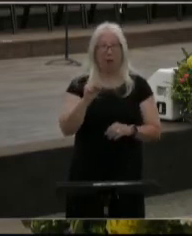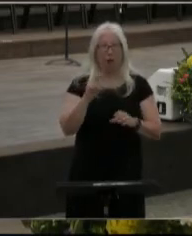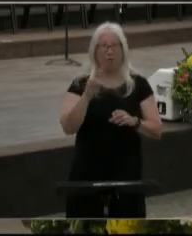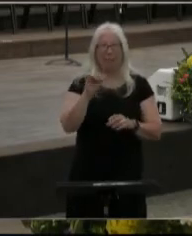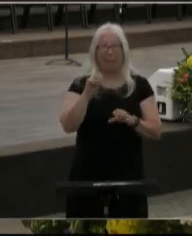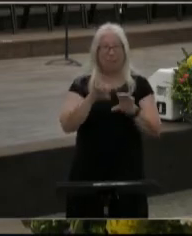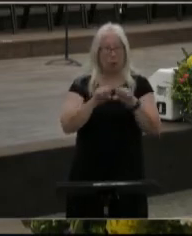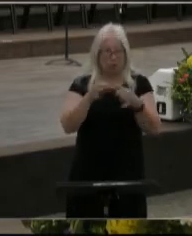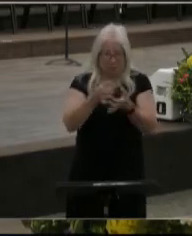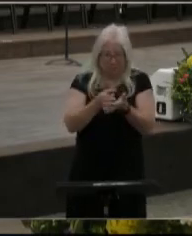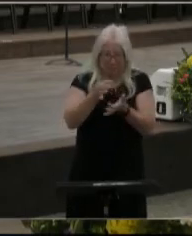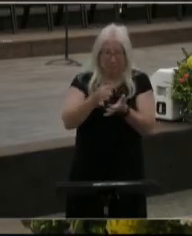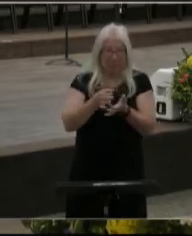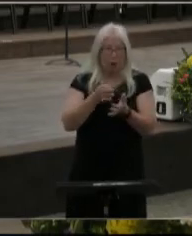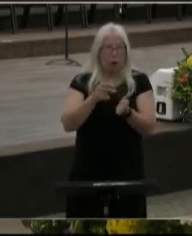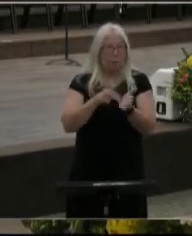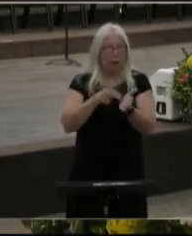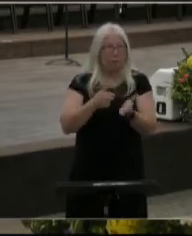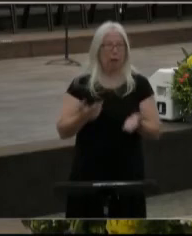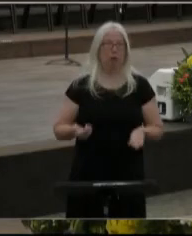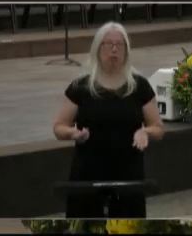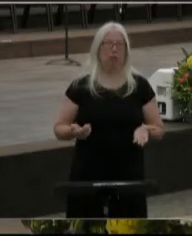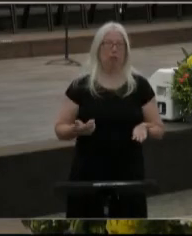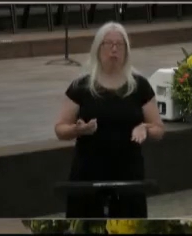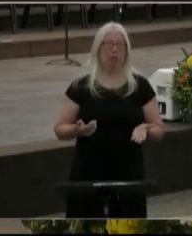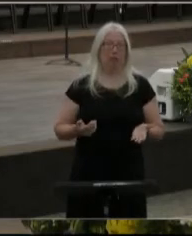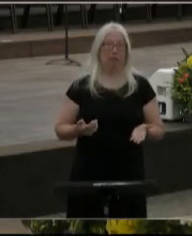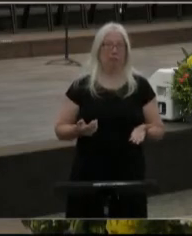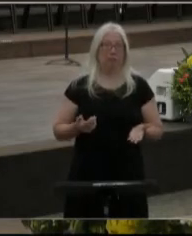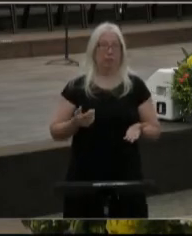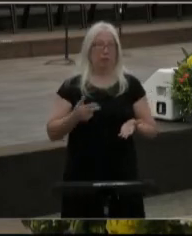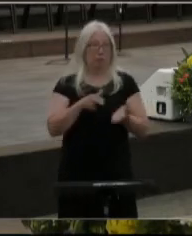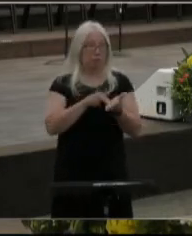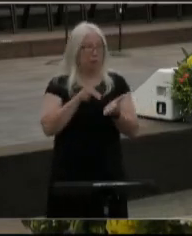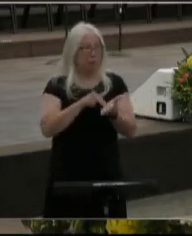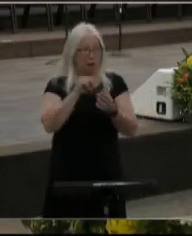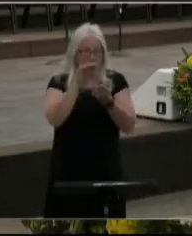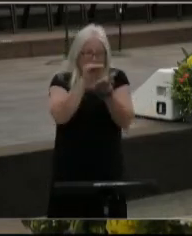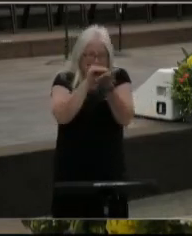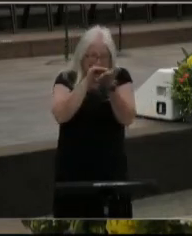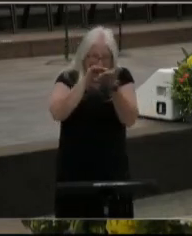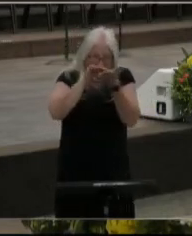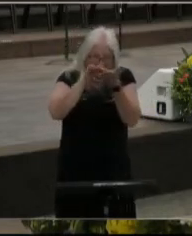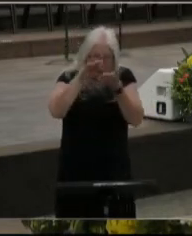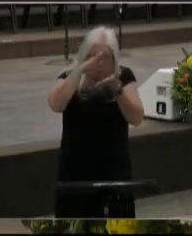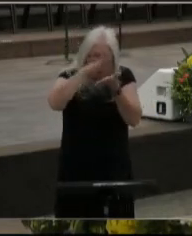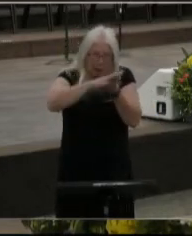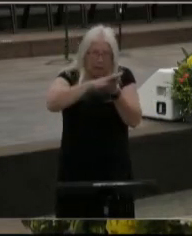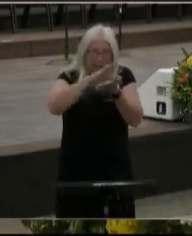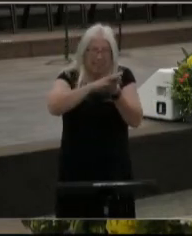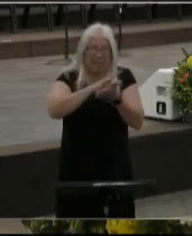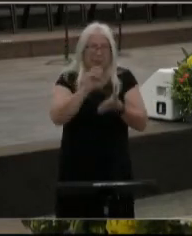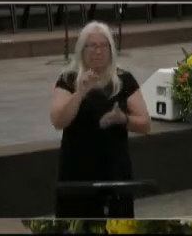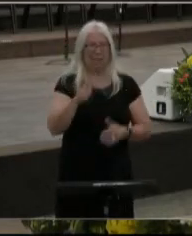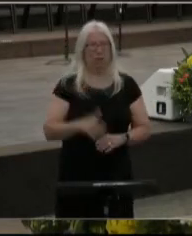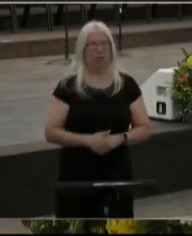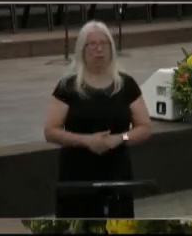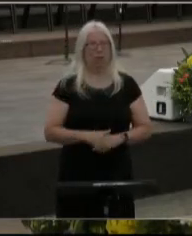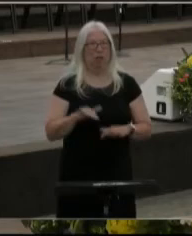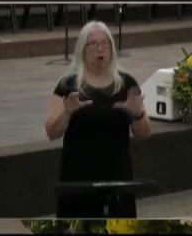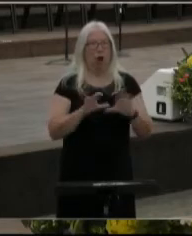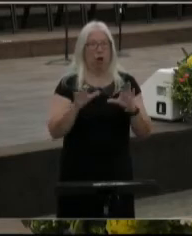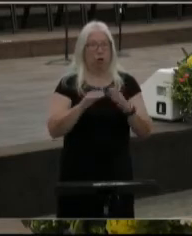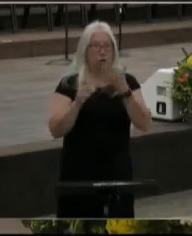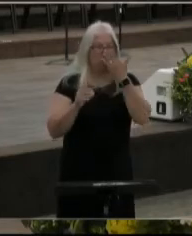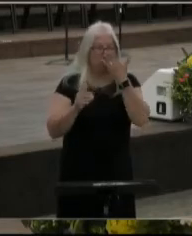sausages. You ain't got no peanut butter. You ever scrape the peanut butter that was so thin and you put it on your bread that was stale that all you could do